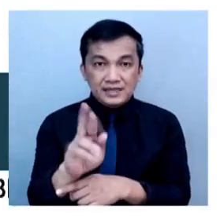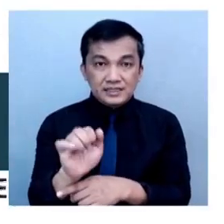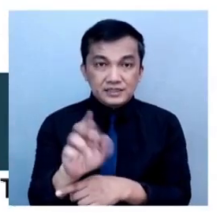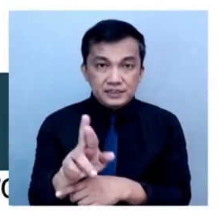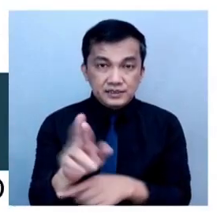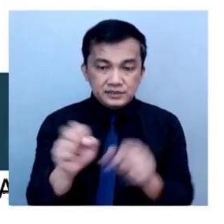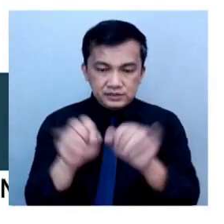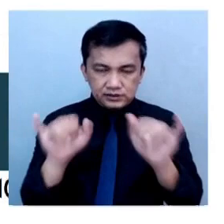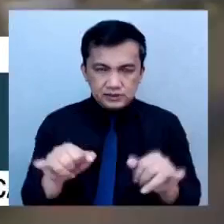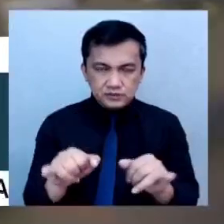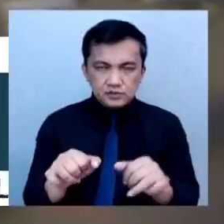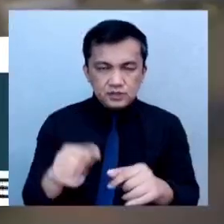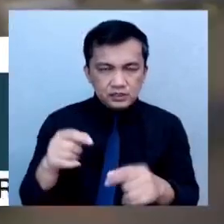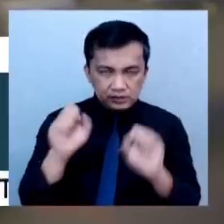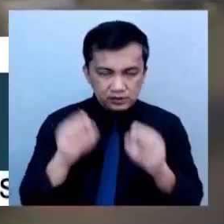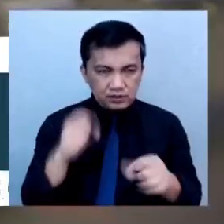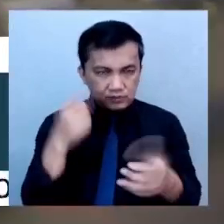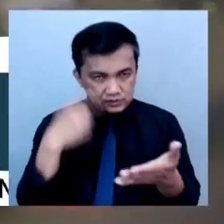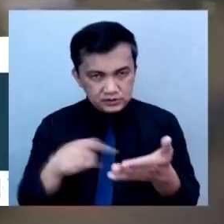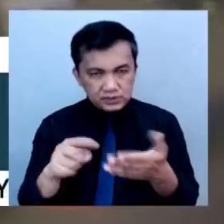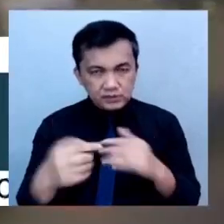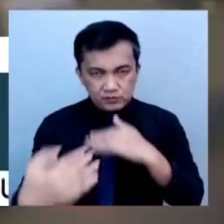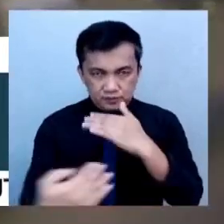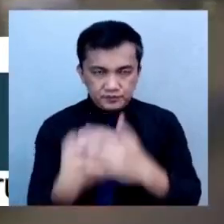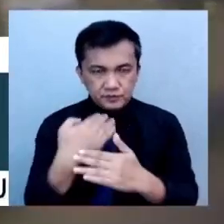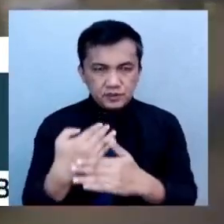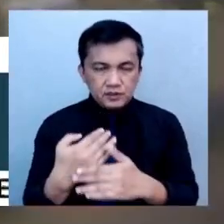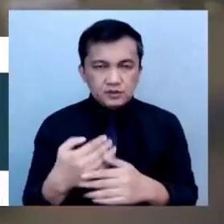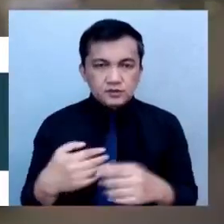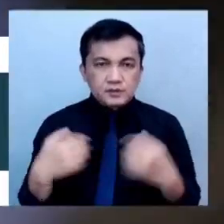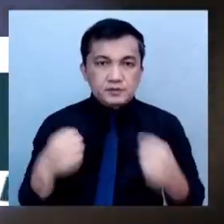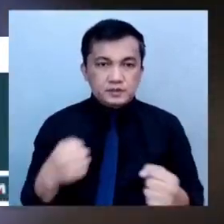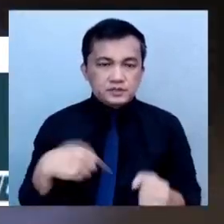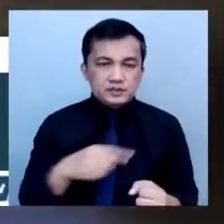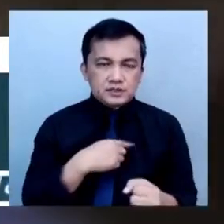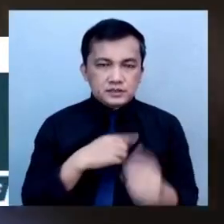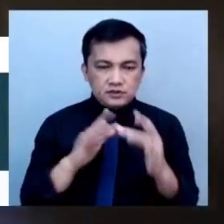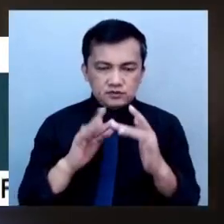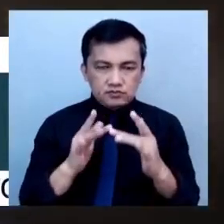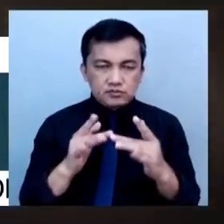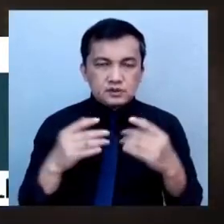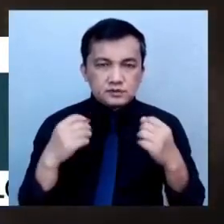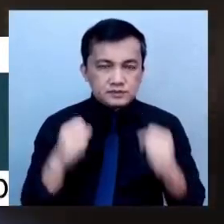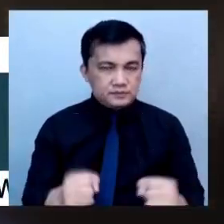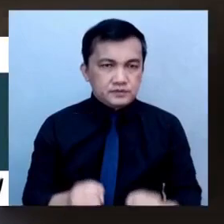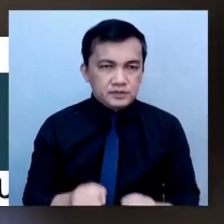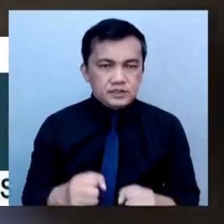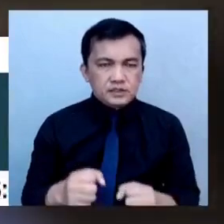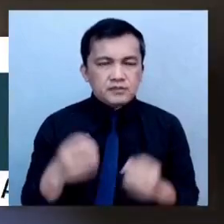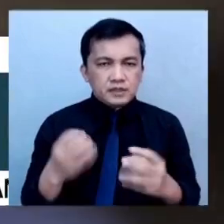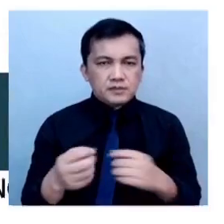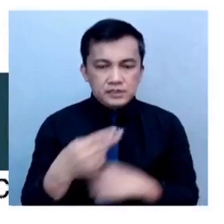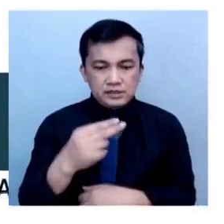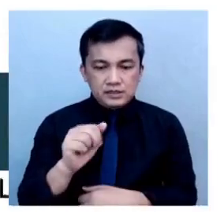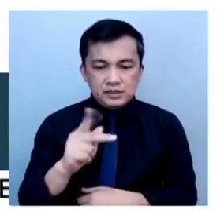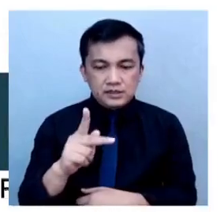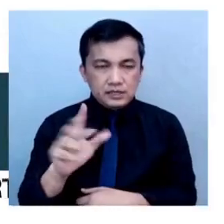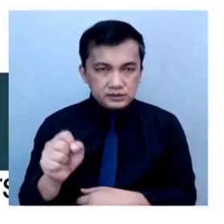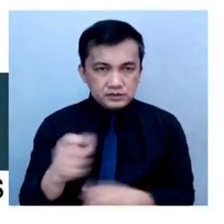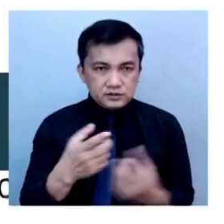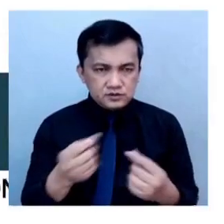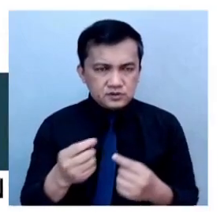all in the pipeline already. We are also enhancing our cyber capability. There are so many hacks already being conducted by